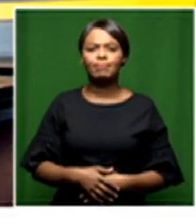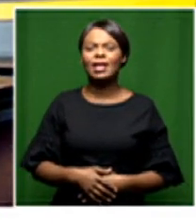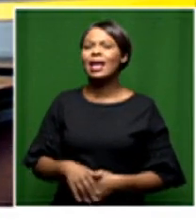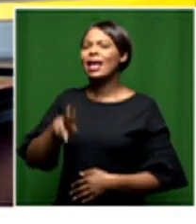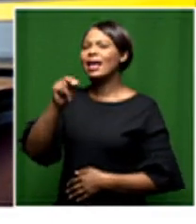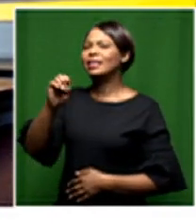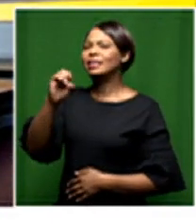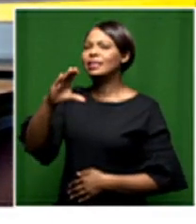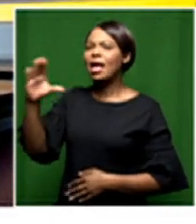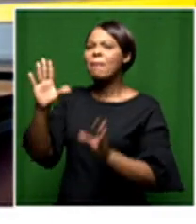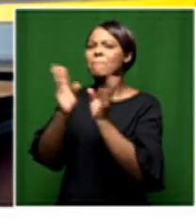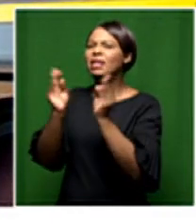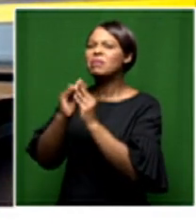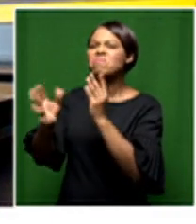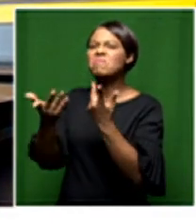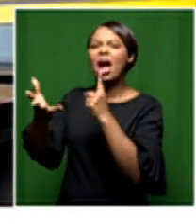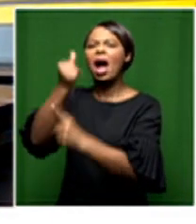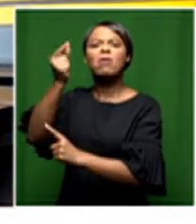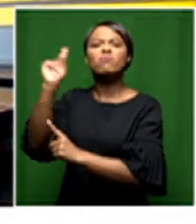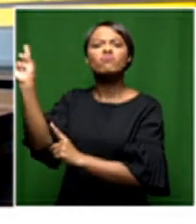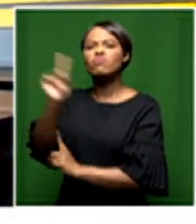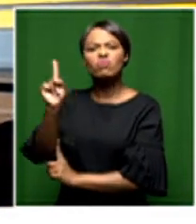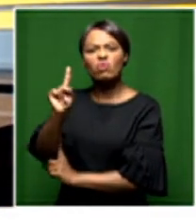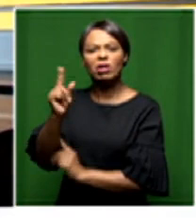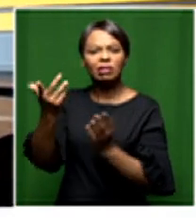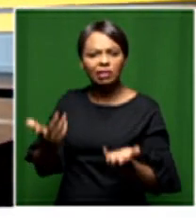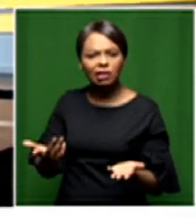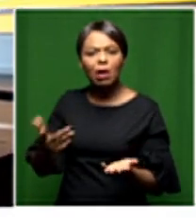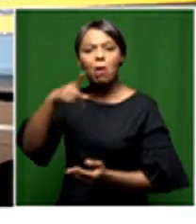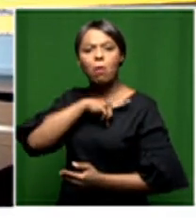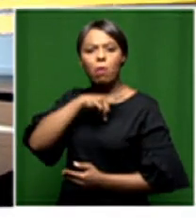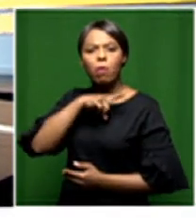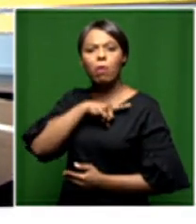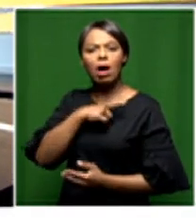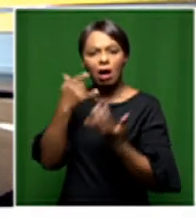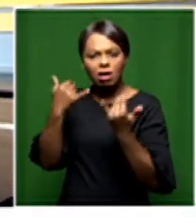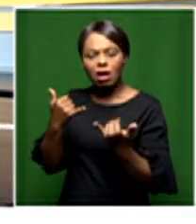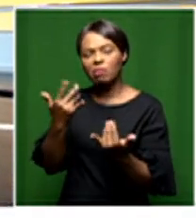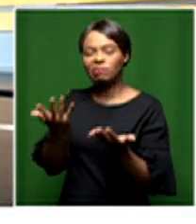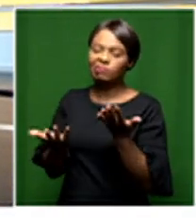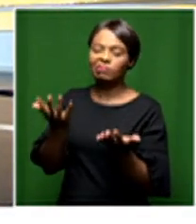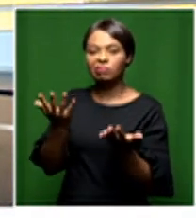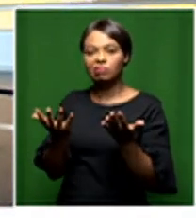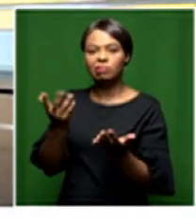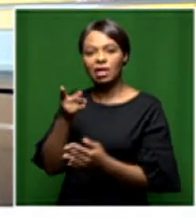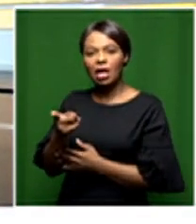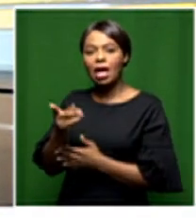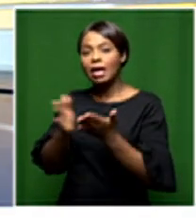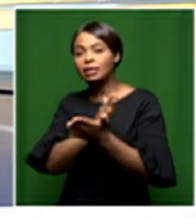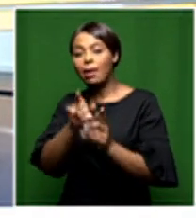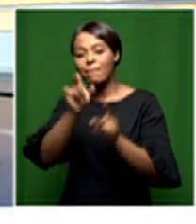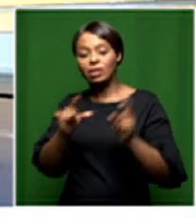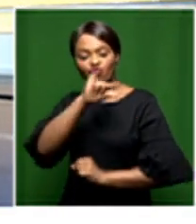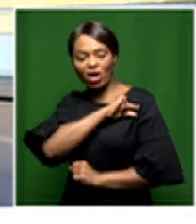NEC meeting actually achieved, so the long and short of it, if you will, is that those who were accused and